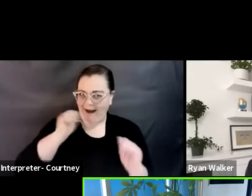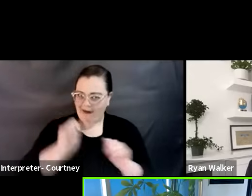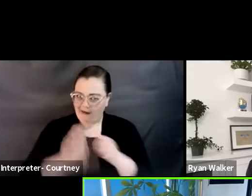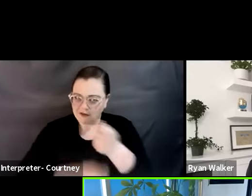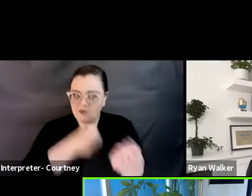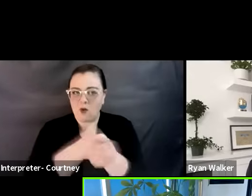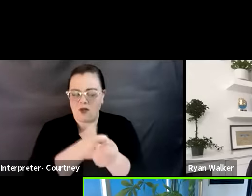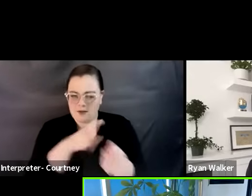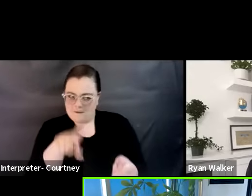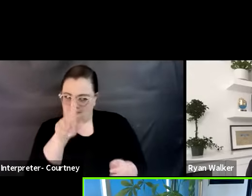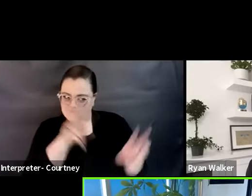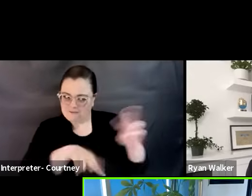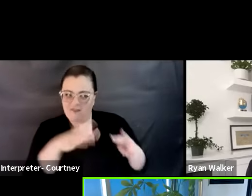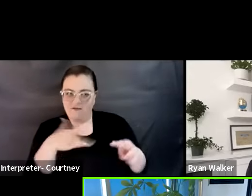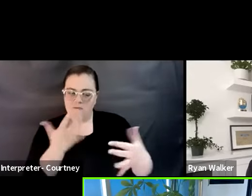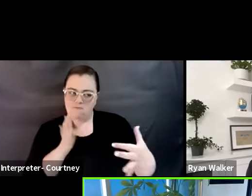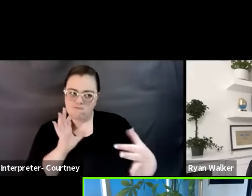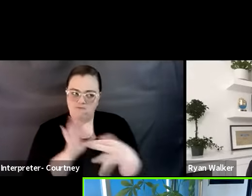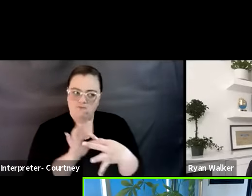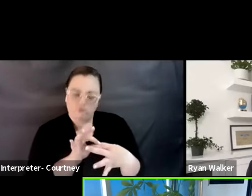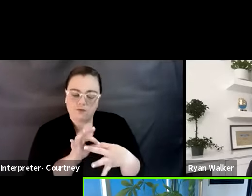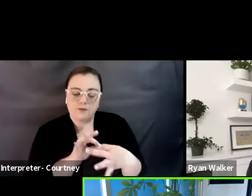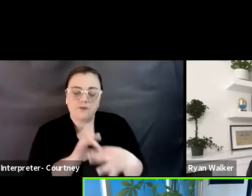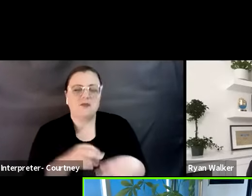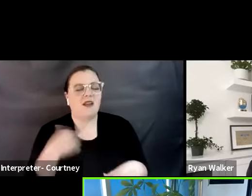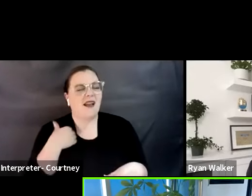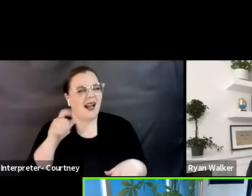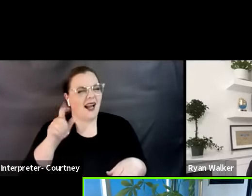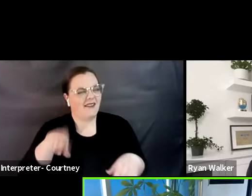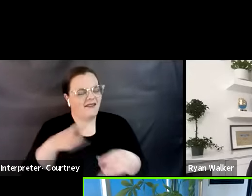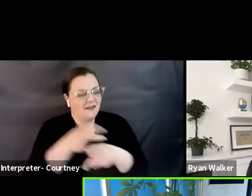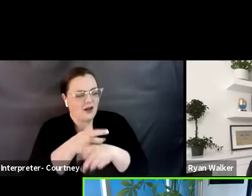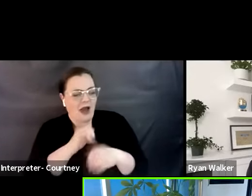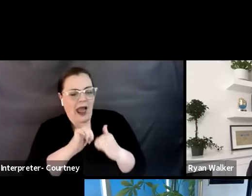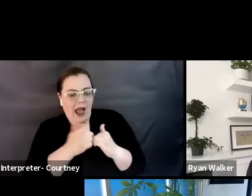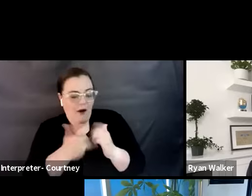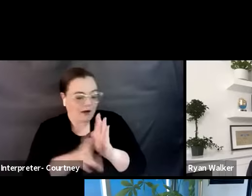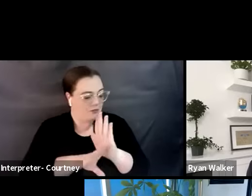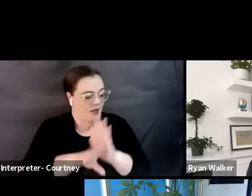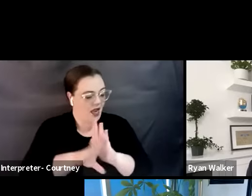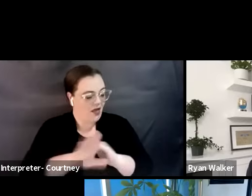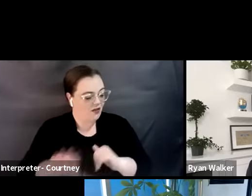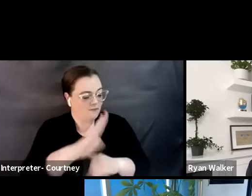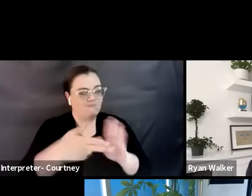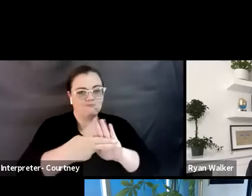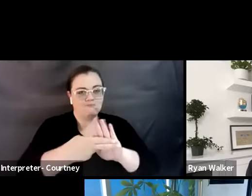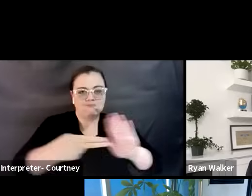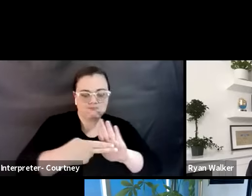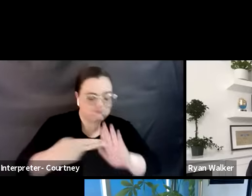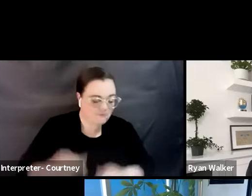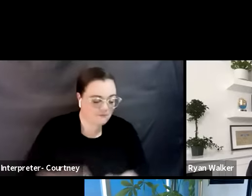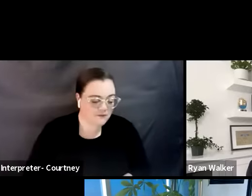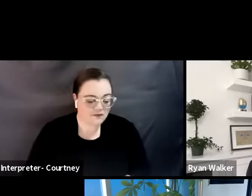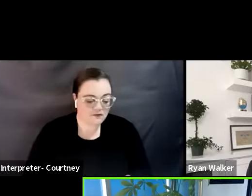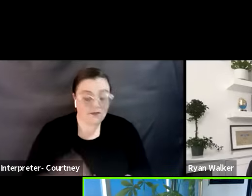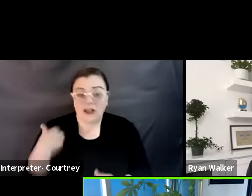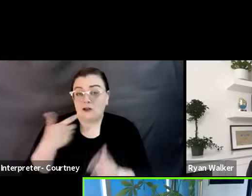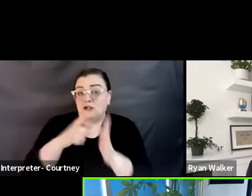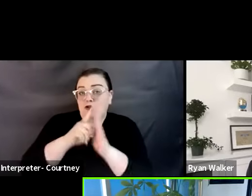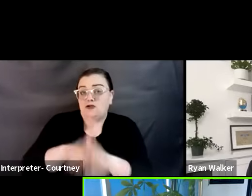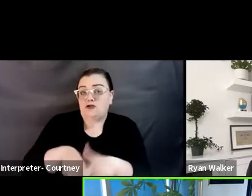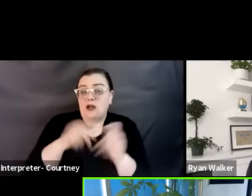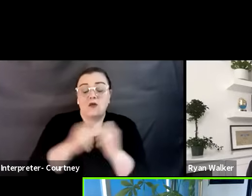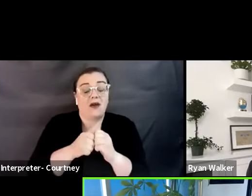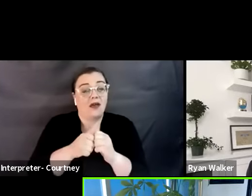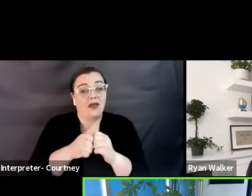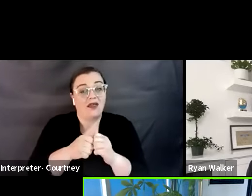figure out exactly how I need to build their brand as a business. And it starts with what happens, what has to happen